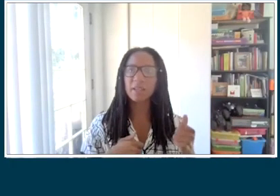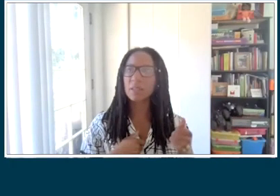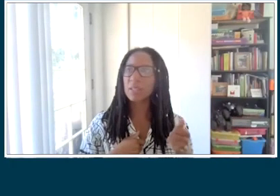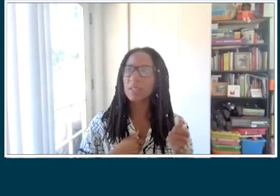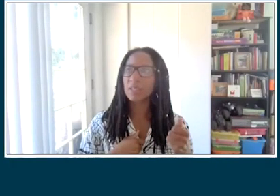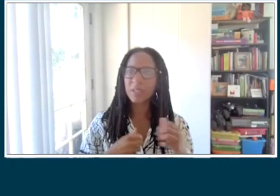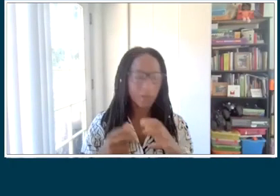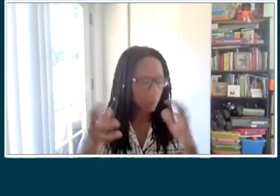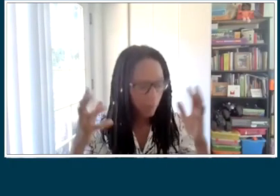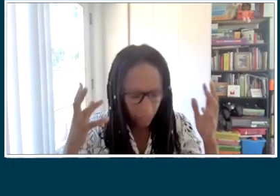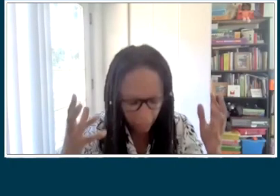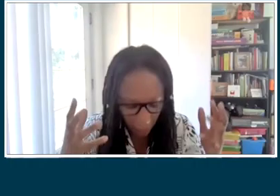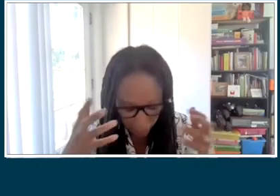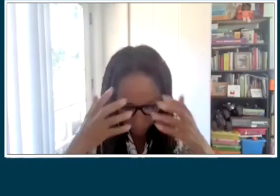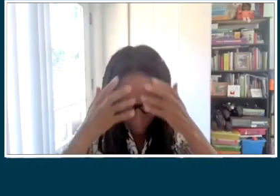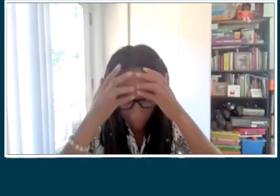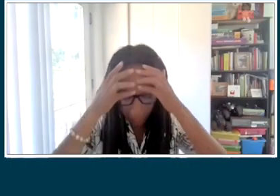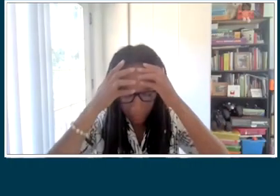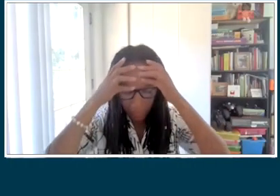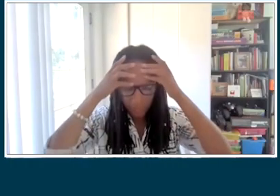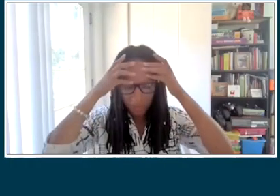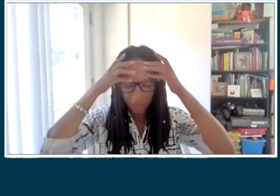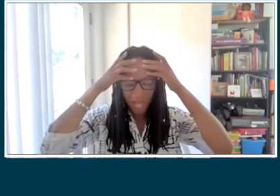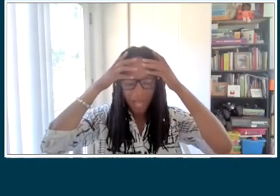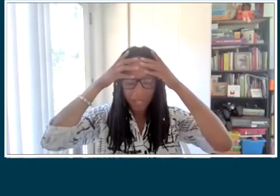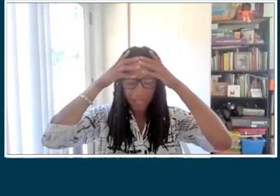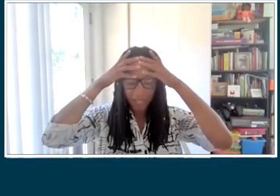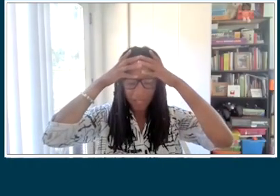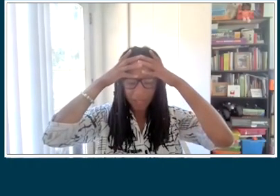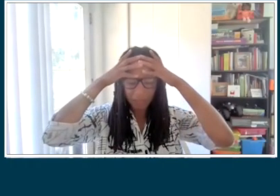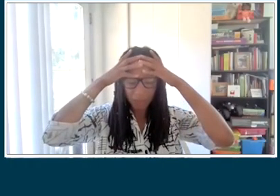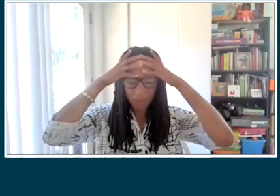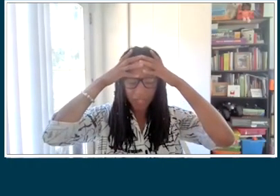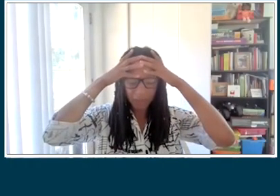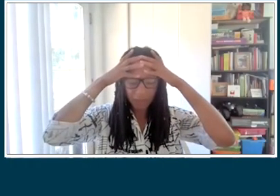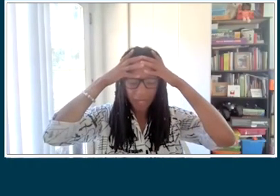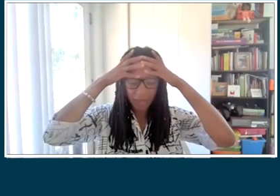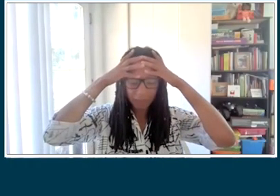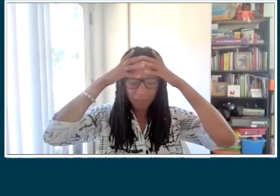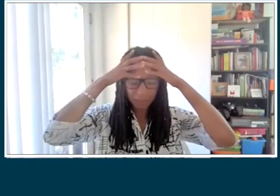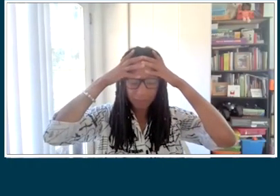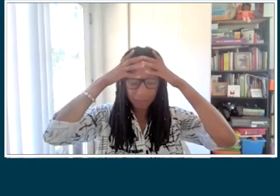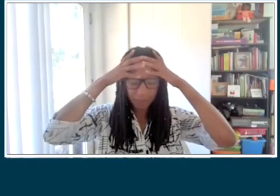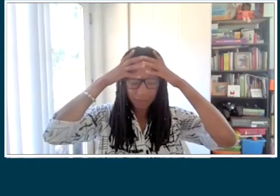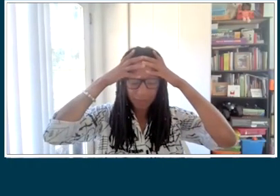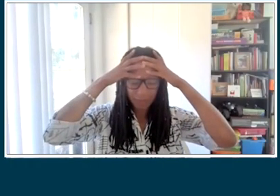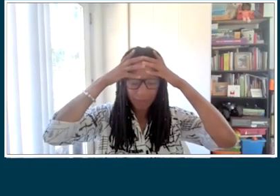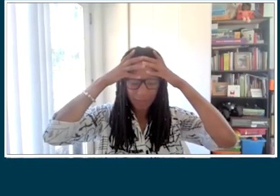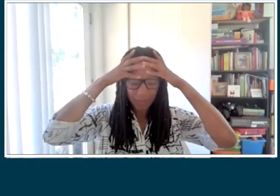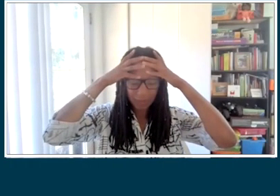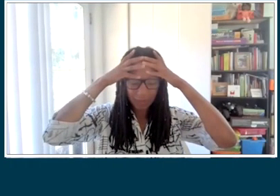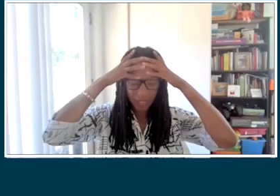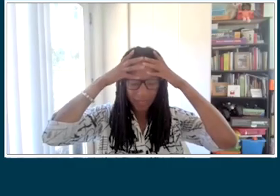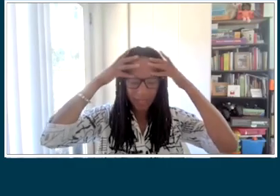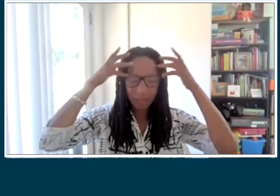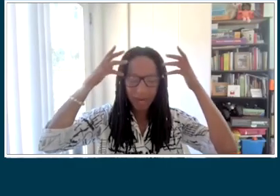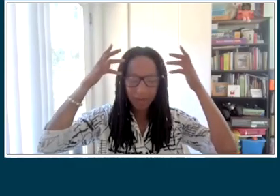legacy of supremacy, is that, all I could think of was this line in this